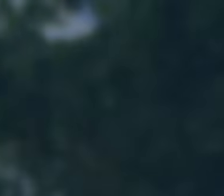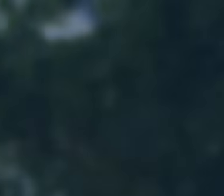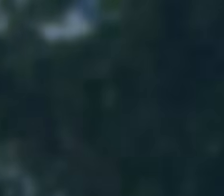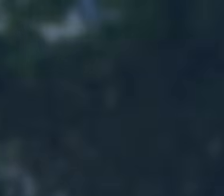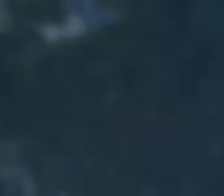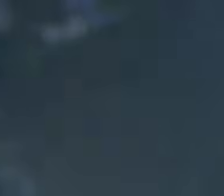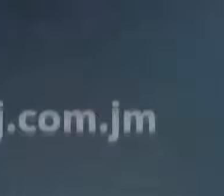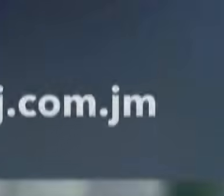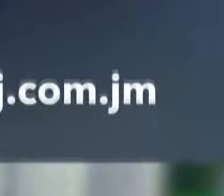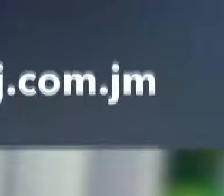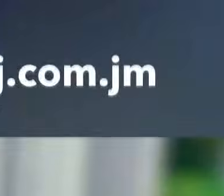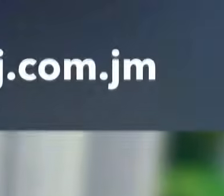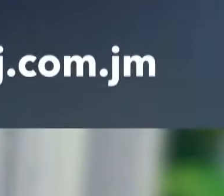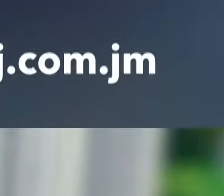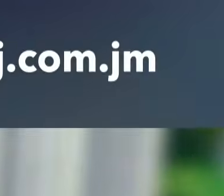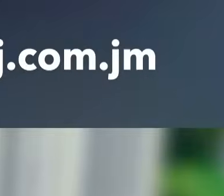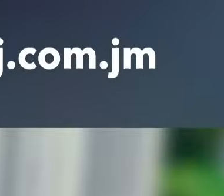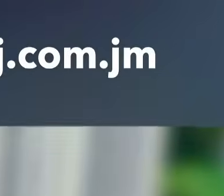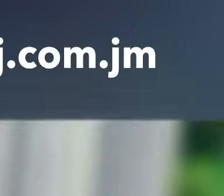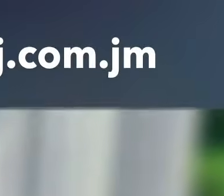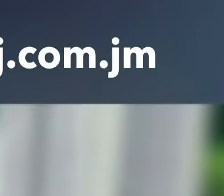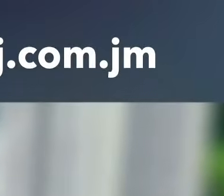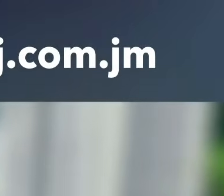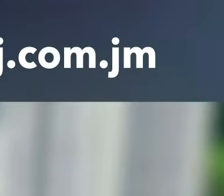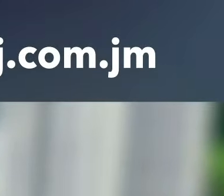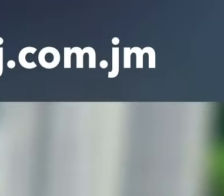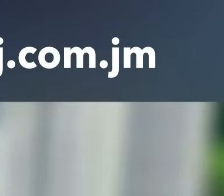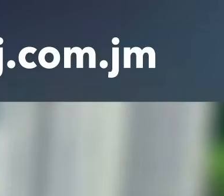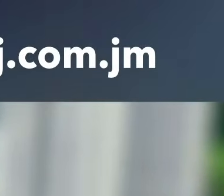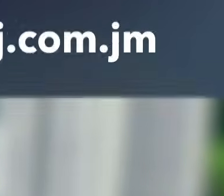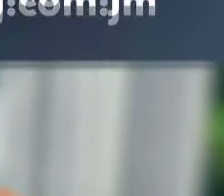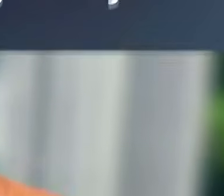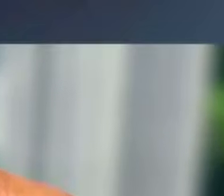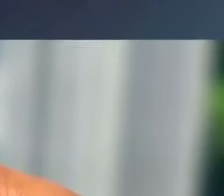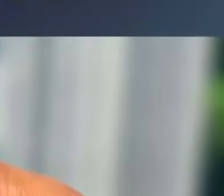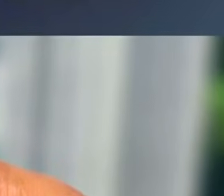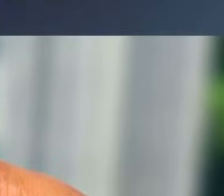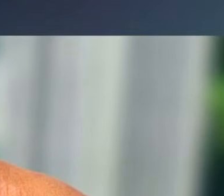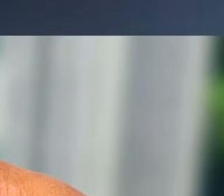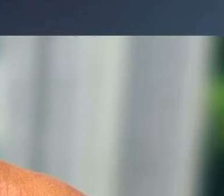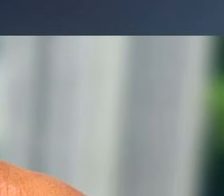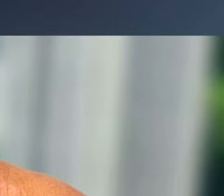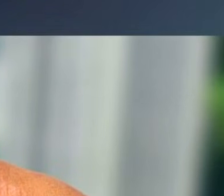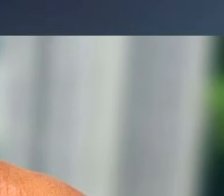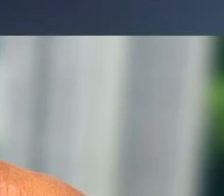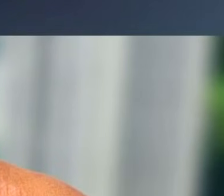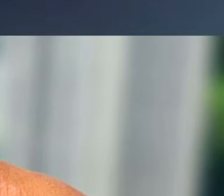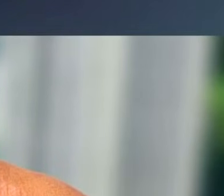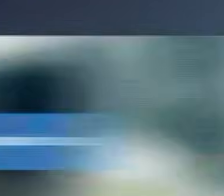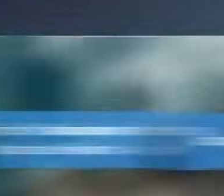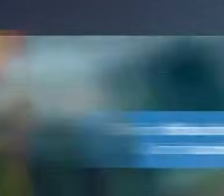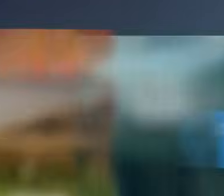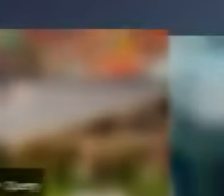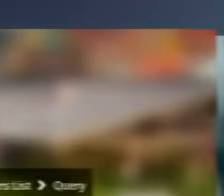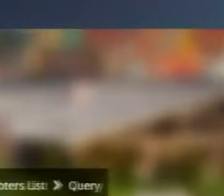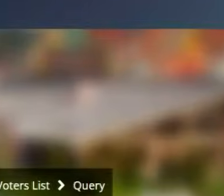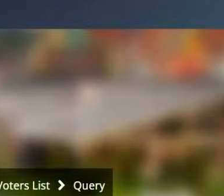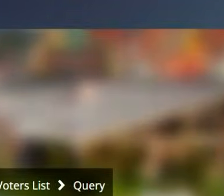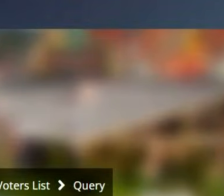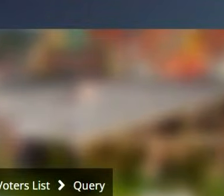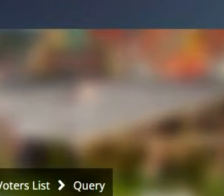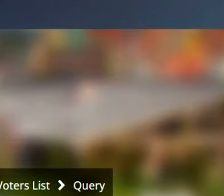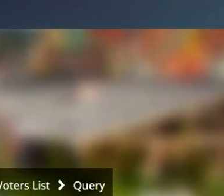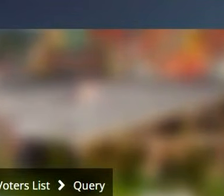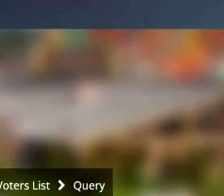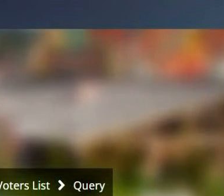888-991-8683. Or visit ecj.com.jm and click on the Check My Status